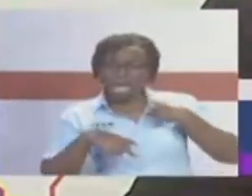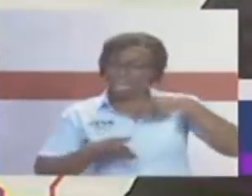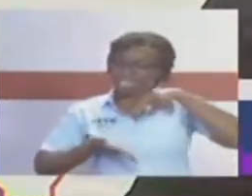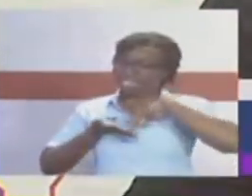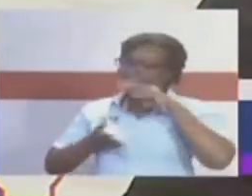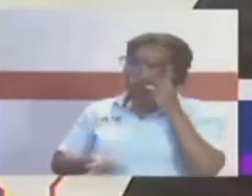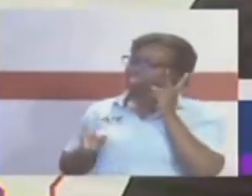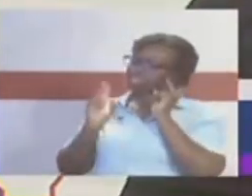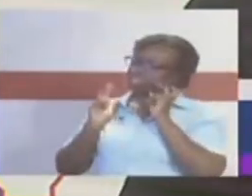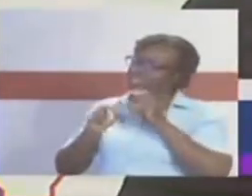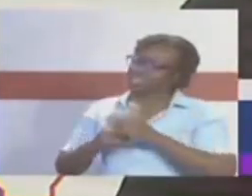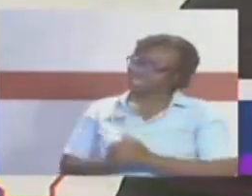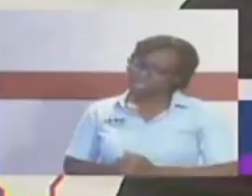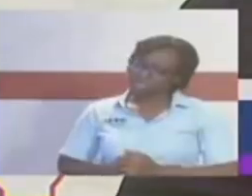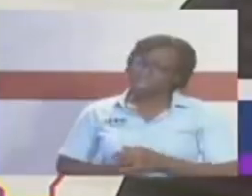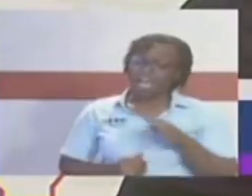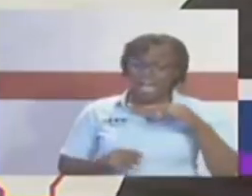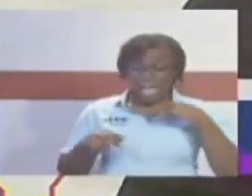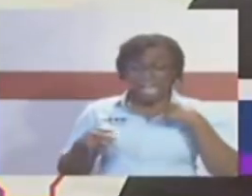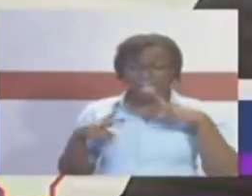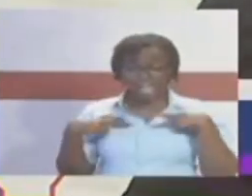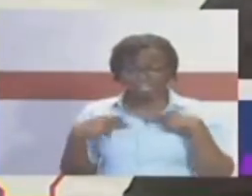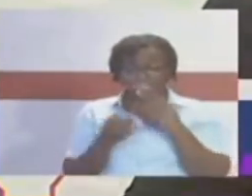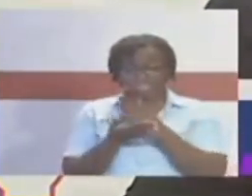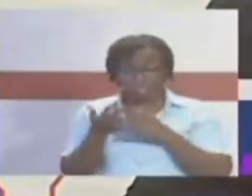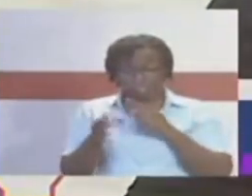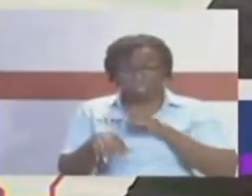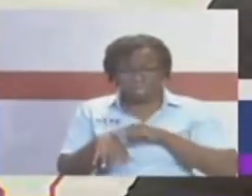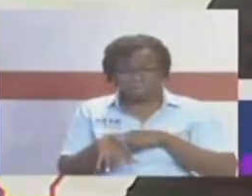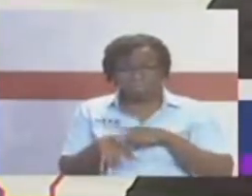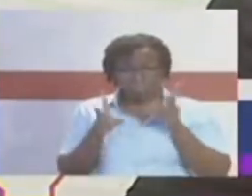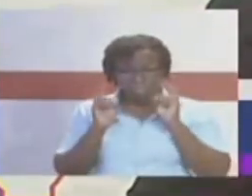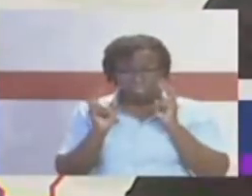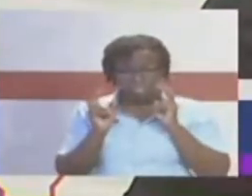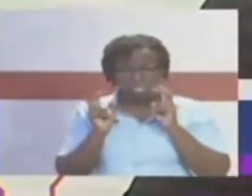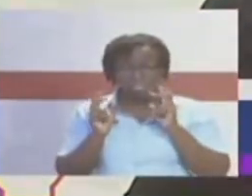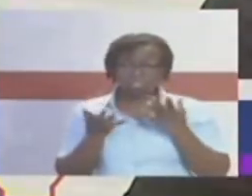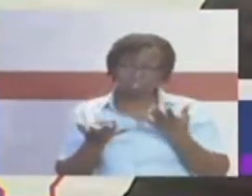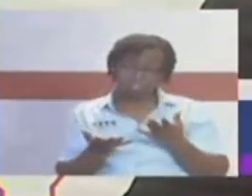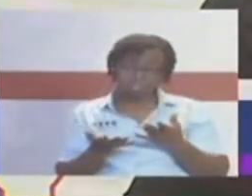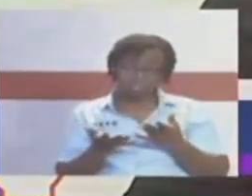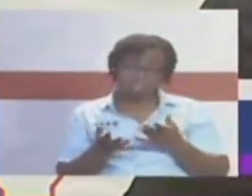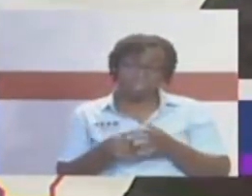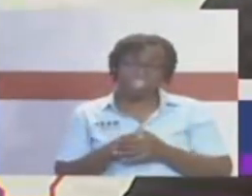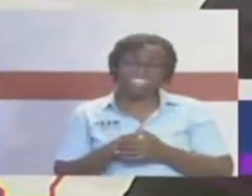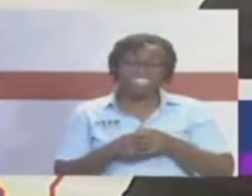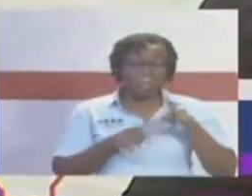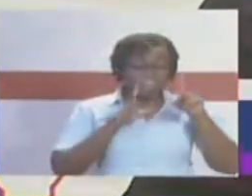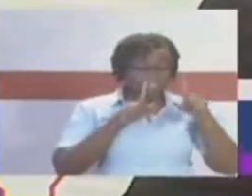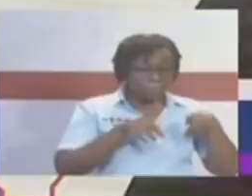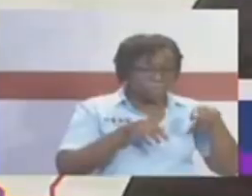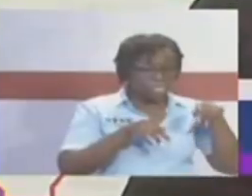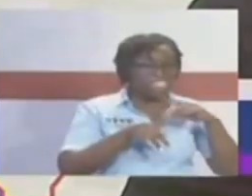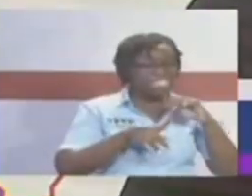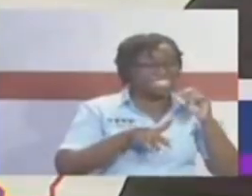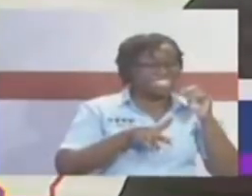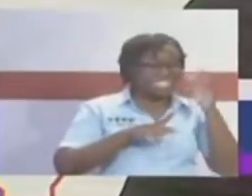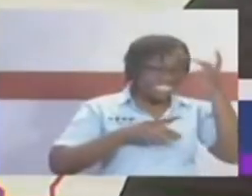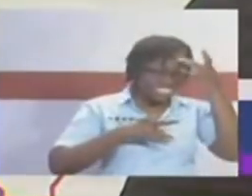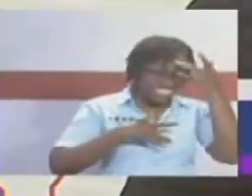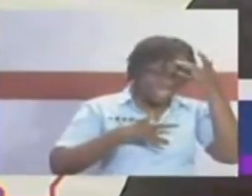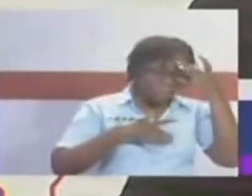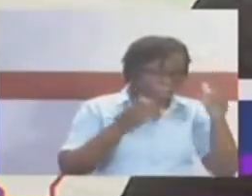he needs. I have some time to listen, as the sickest patients for the evening were already transferred to HDU. I can give him another